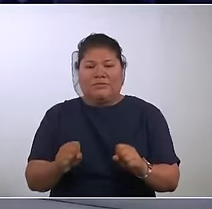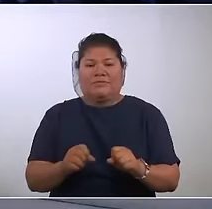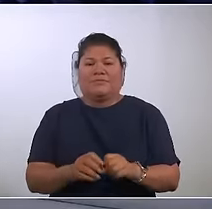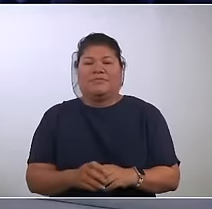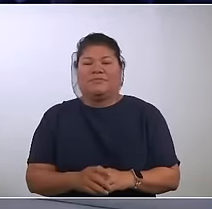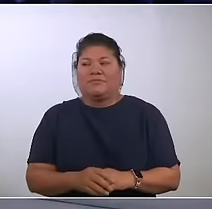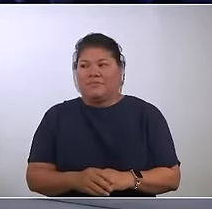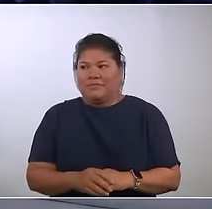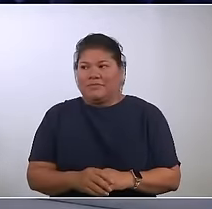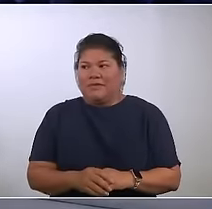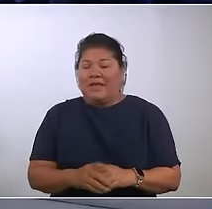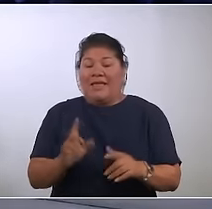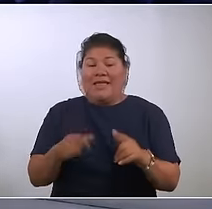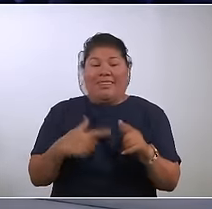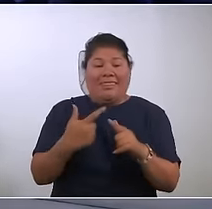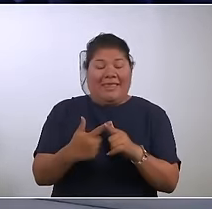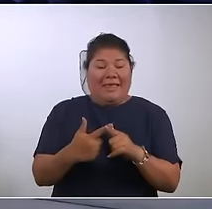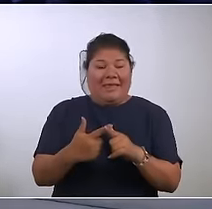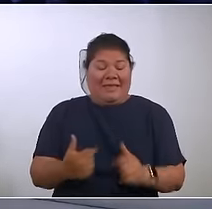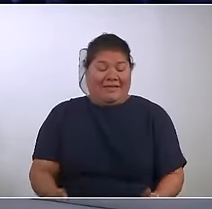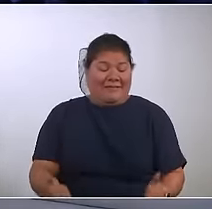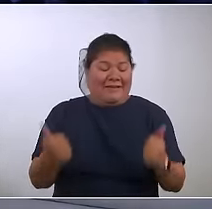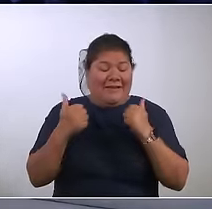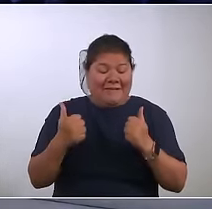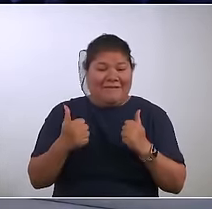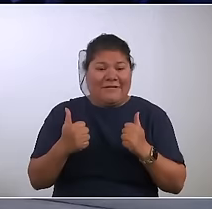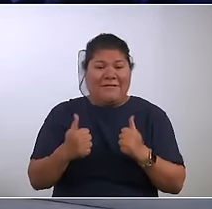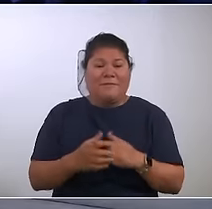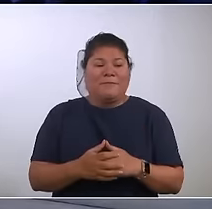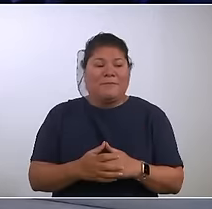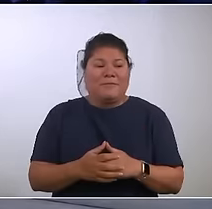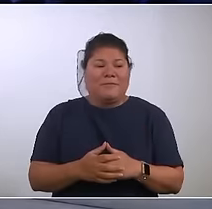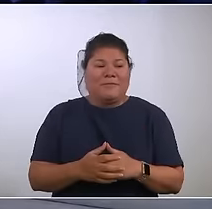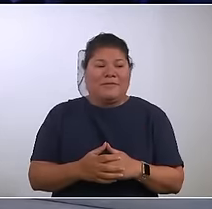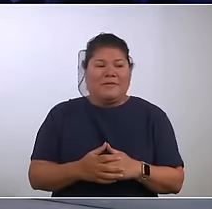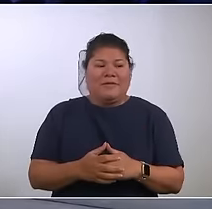say structure. Y entonces vida. And then life.